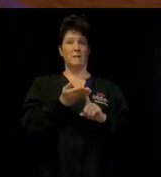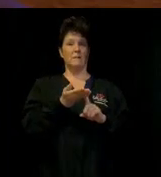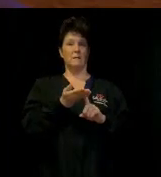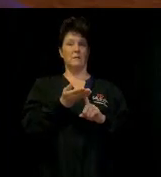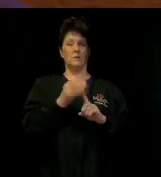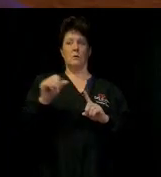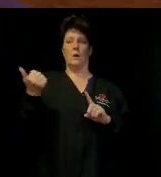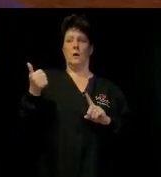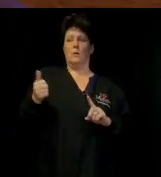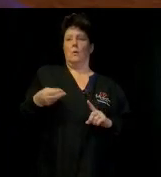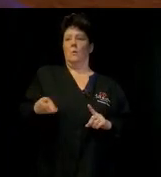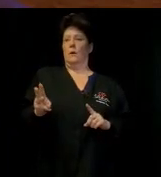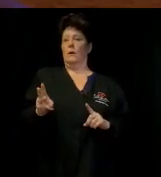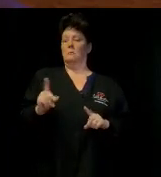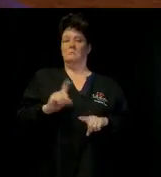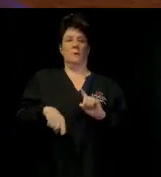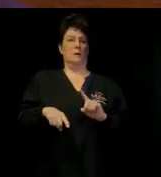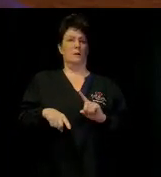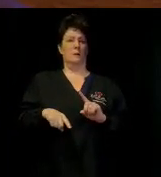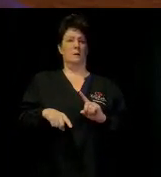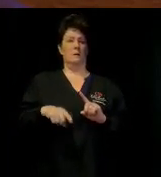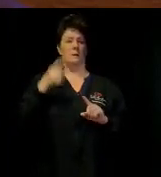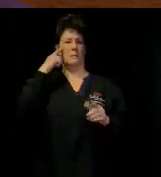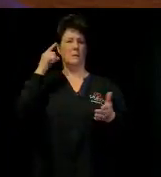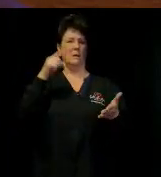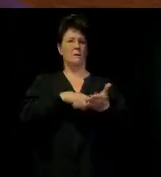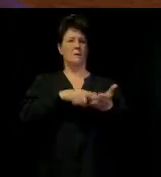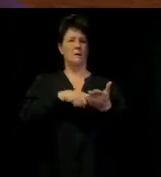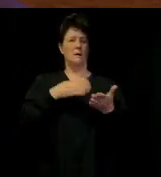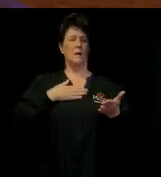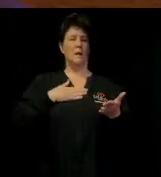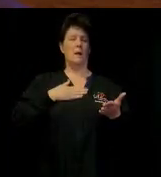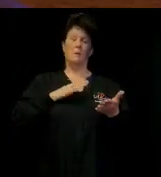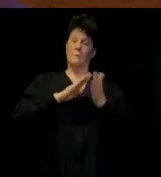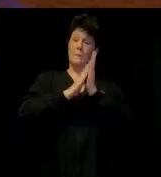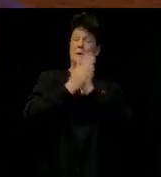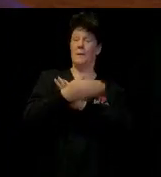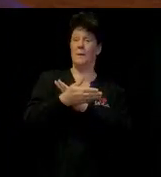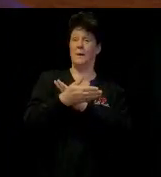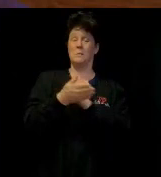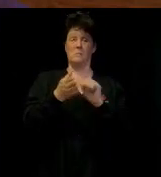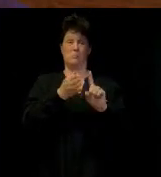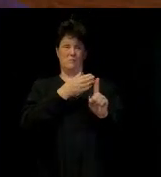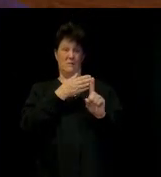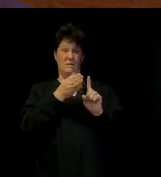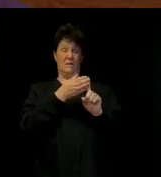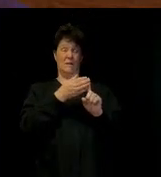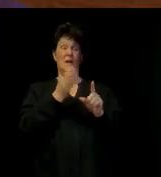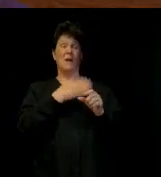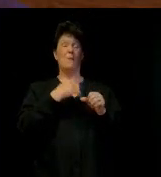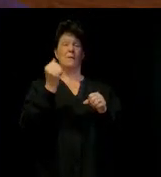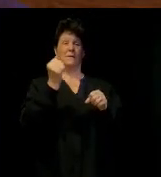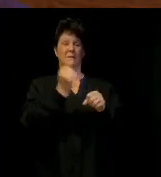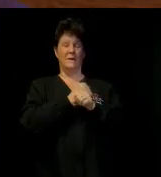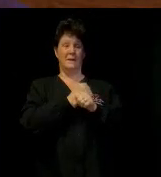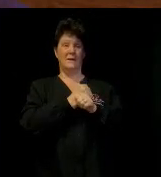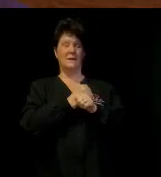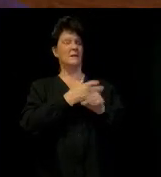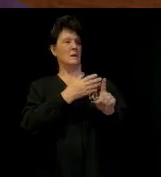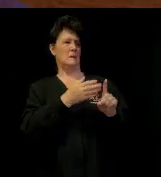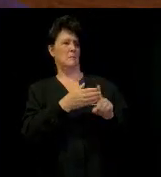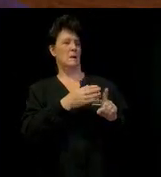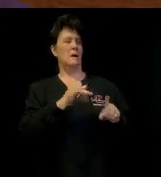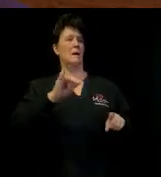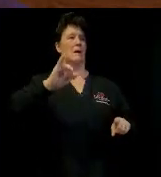Lord told me one time. Notice it's not I'm becoming persuaded, I'm getting persuading. That's right.